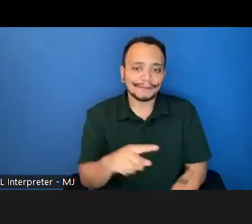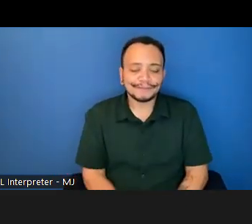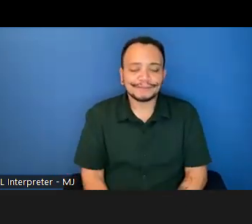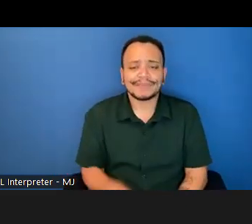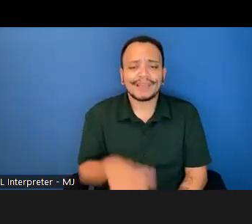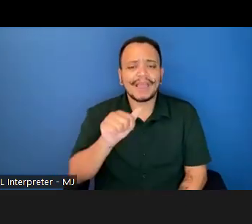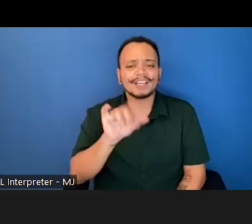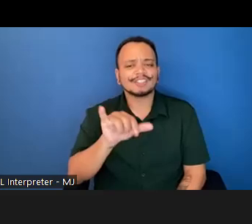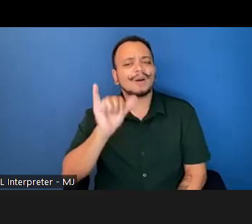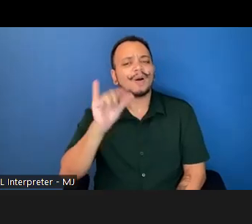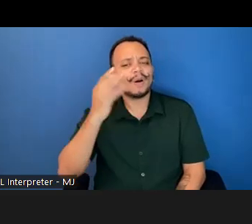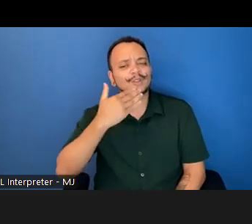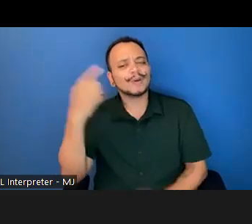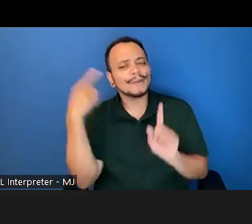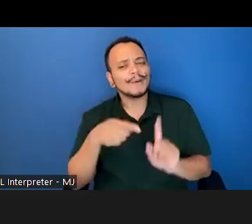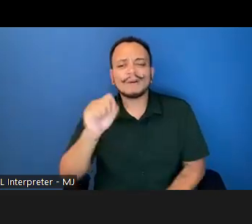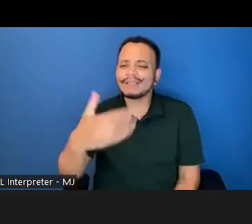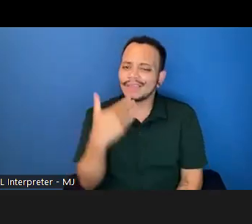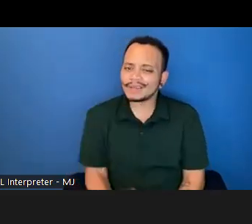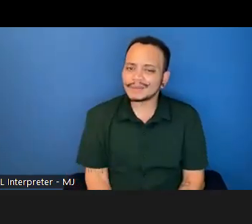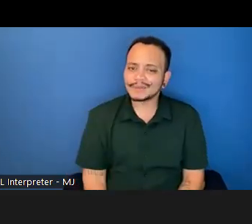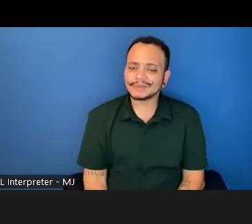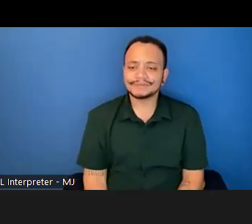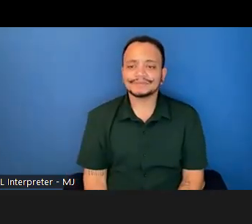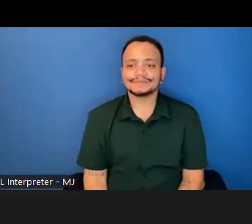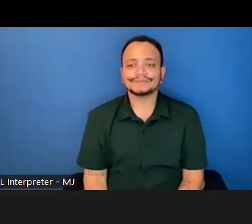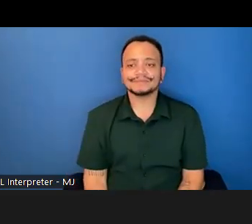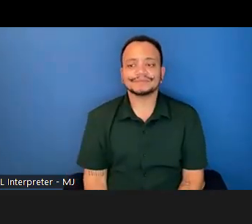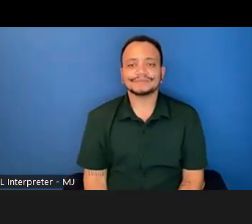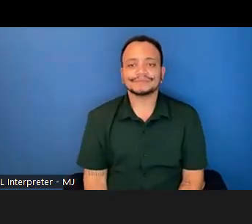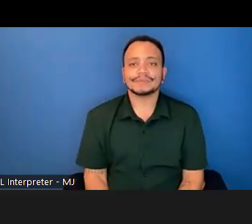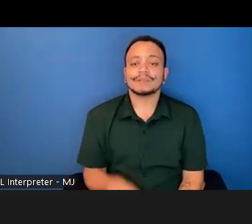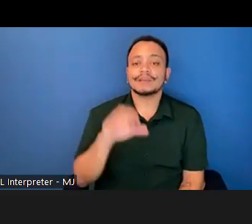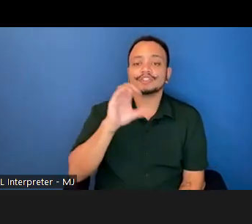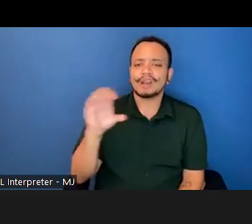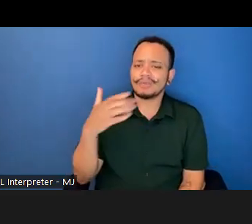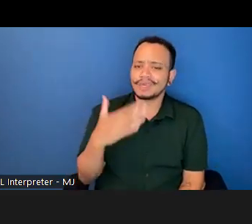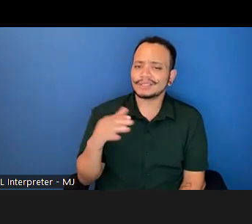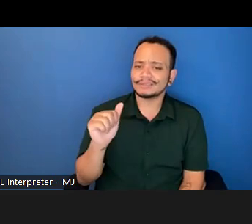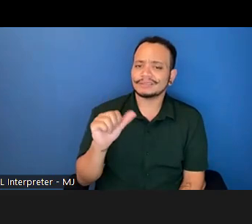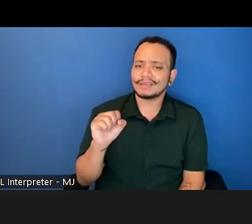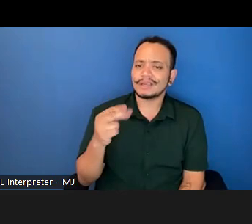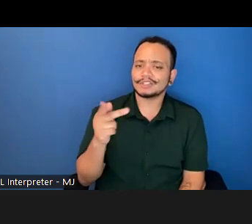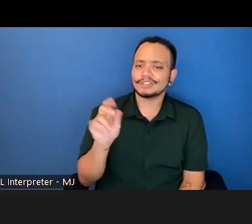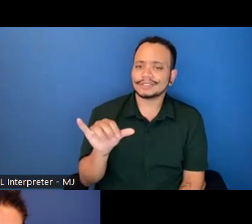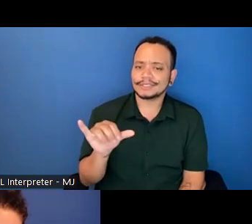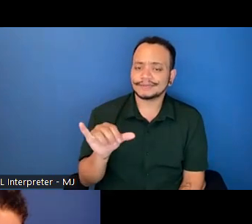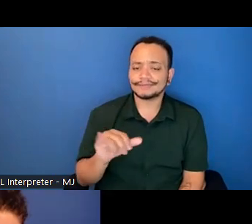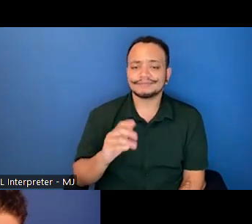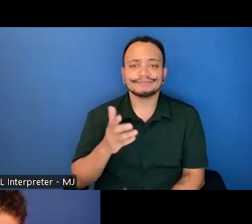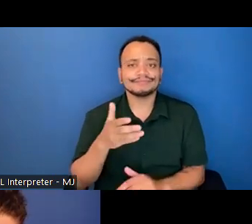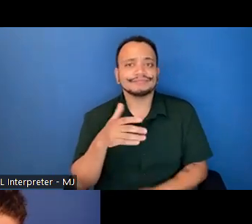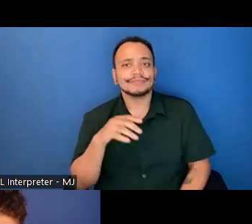mhm. Good point. Okay, thank you. Thanks, Ashley. Mhm. All right. Thank